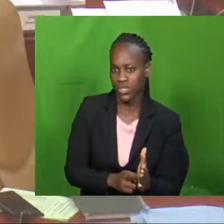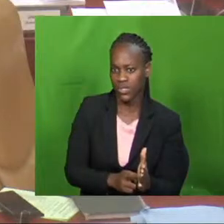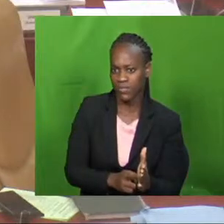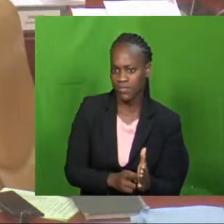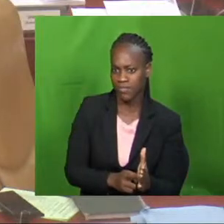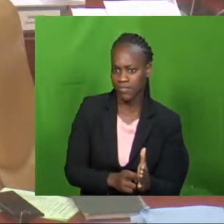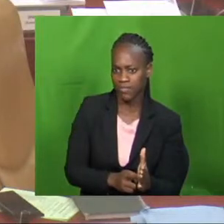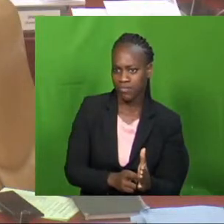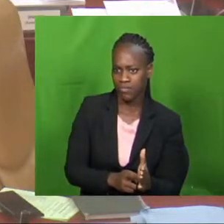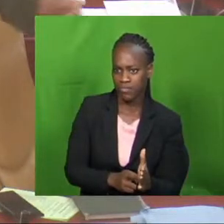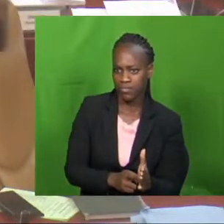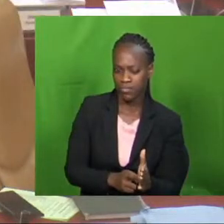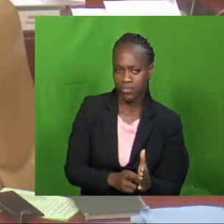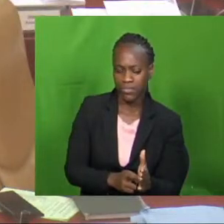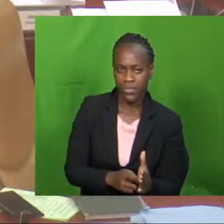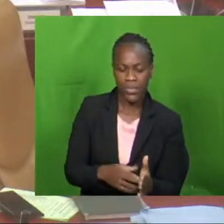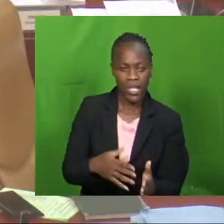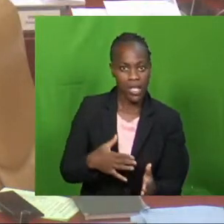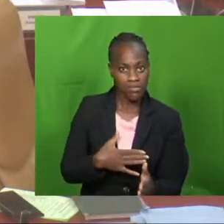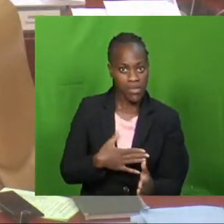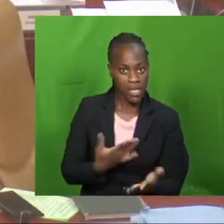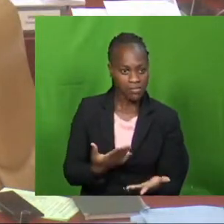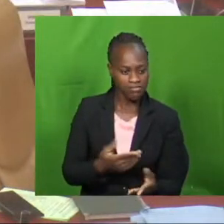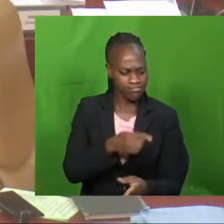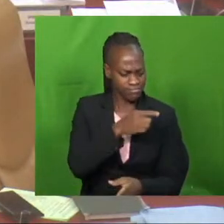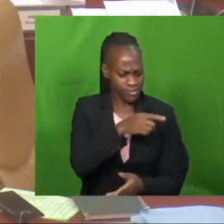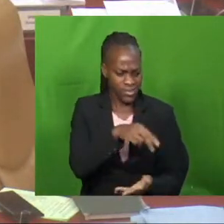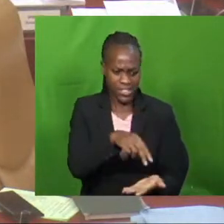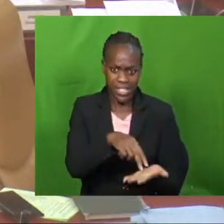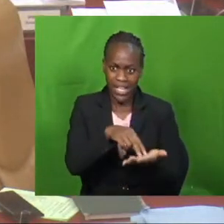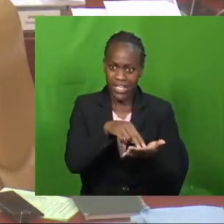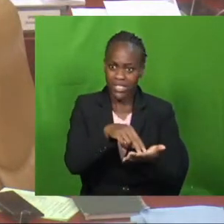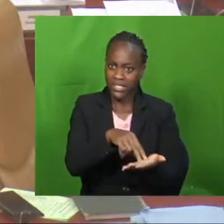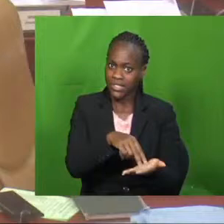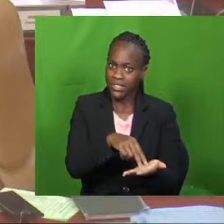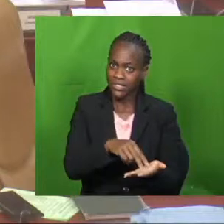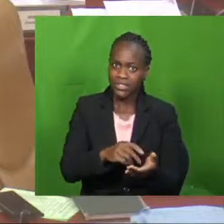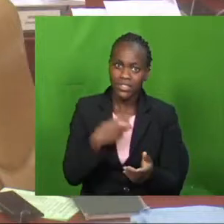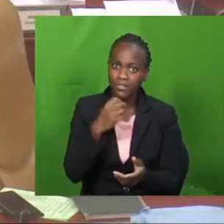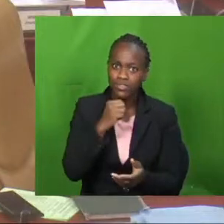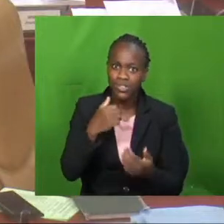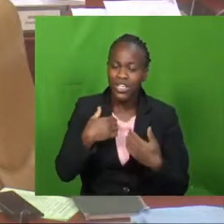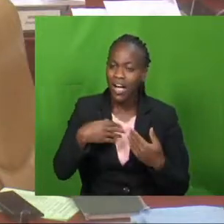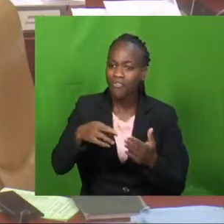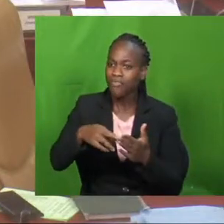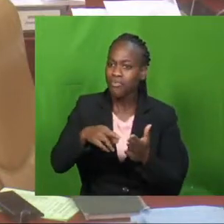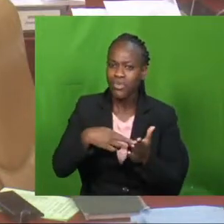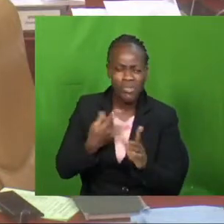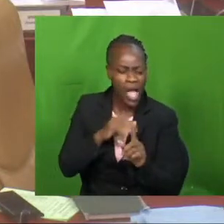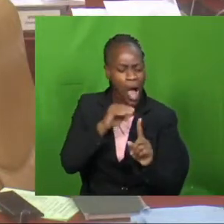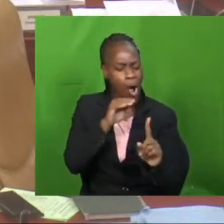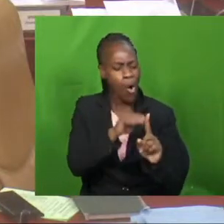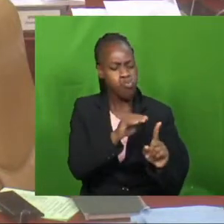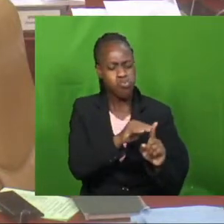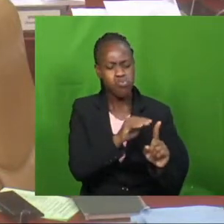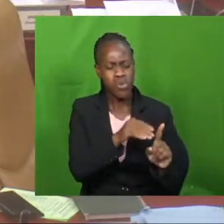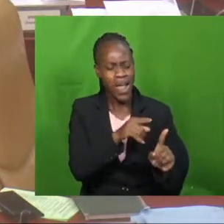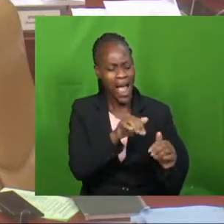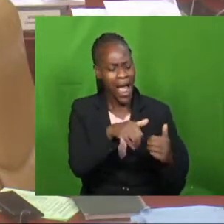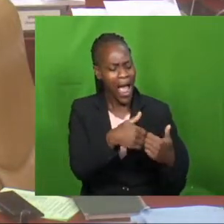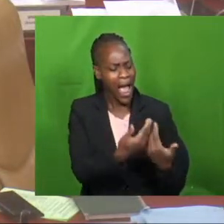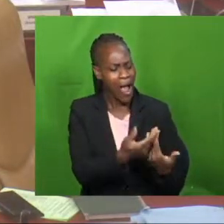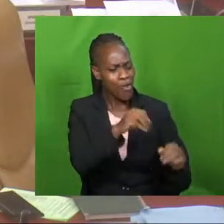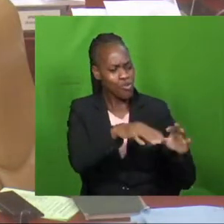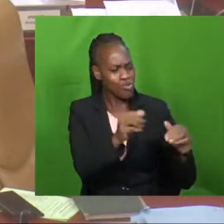colleague got up to speak once he didn't have the report. So I was drawing his attention that, how are you going to